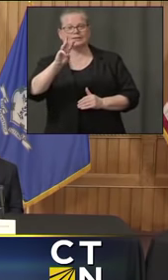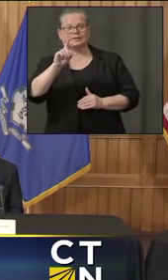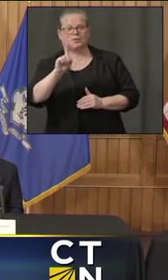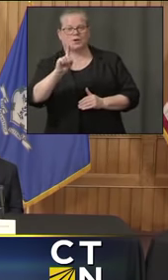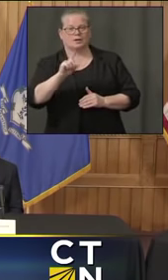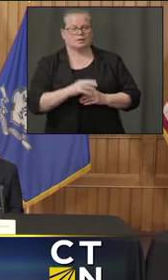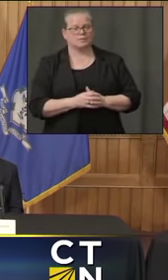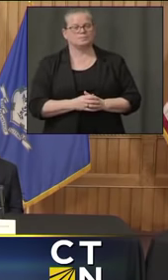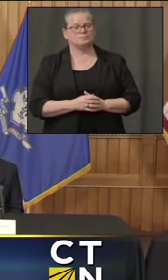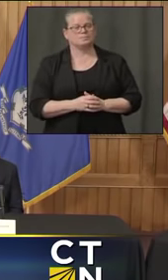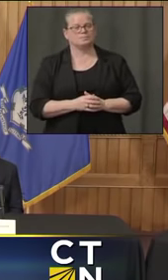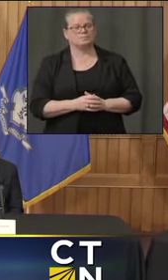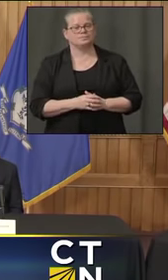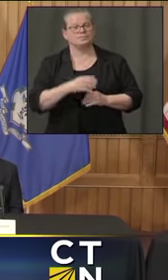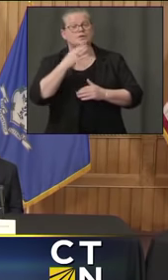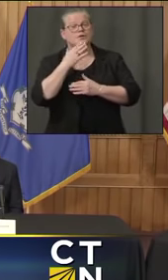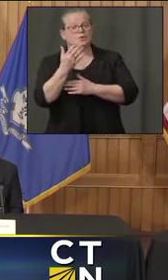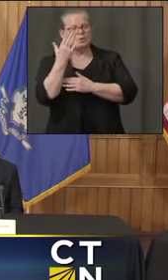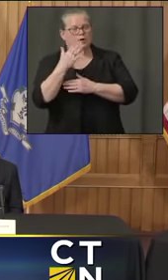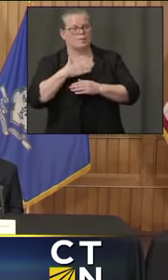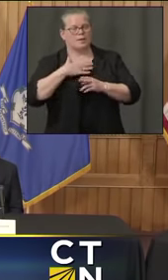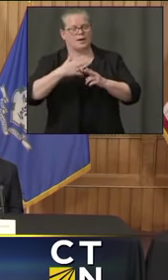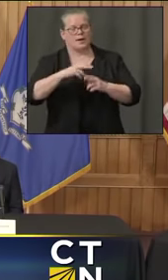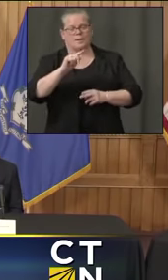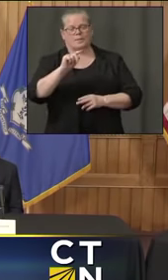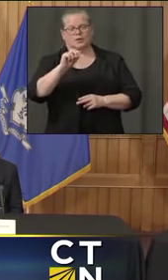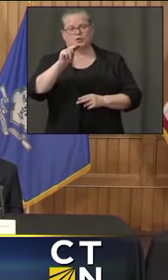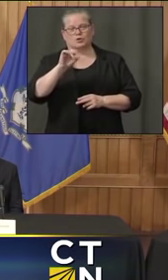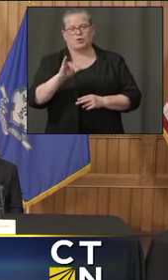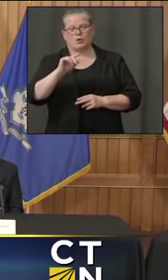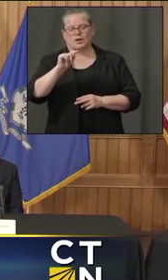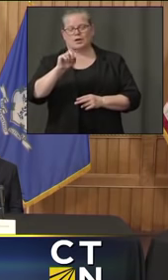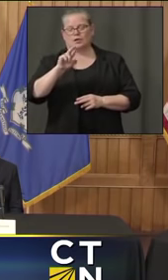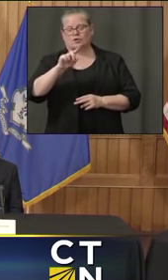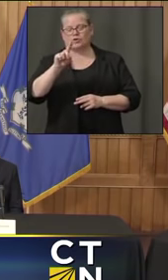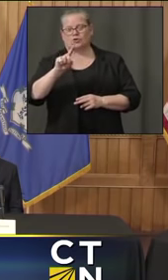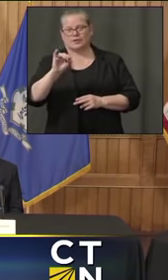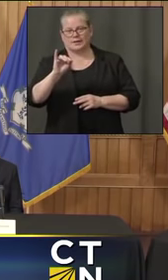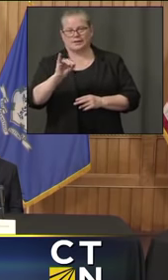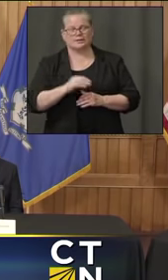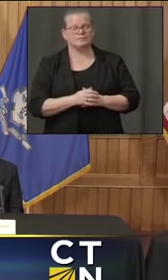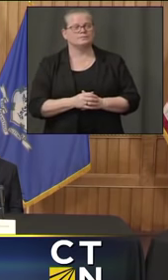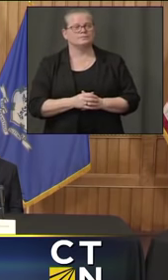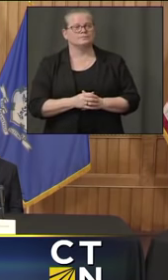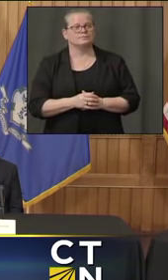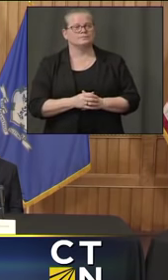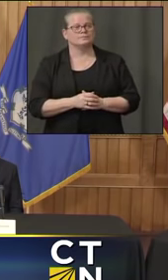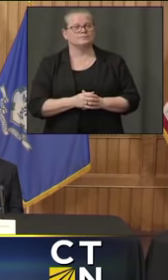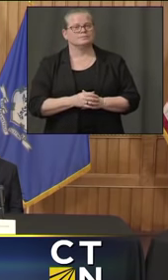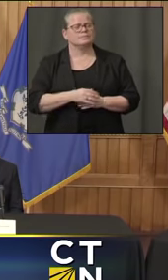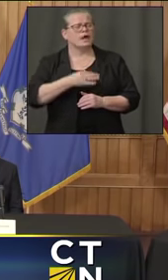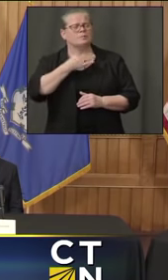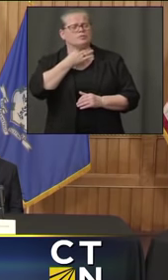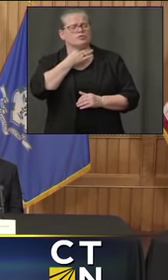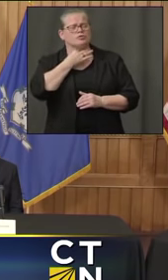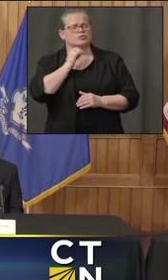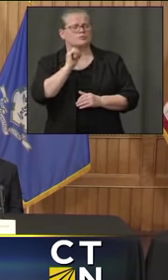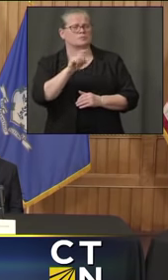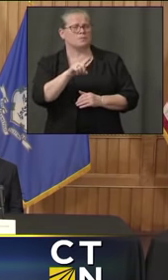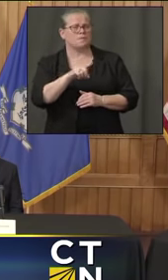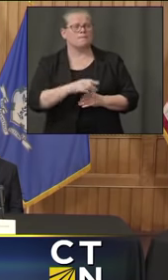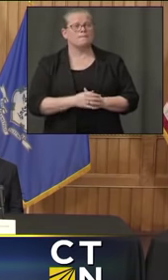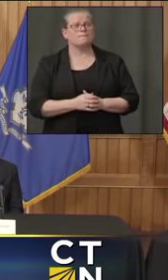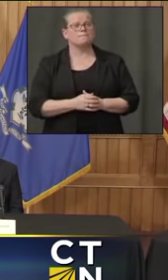Good morning, Governor. This is Tony Terzi. Good to be with you guys this morning. Just wanted to check in with you back to